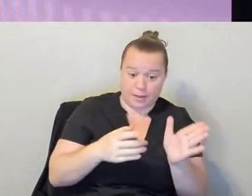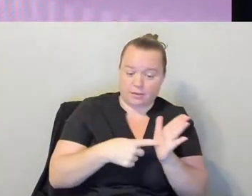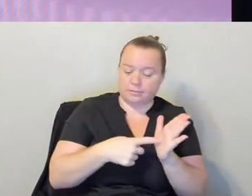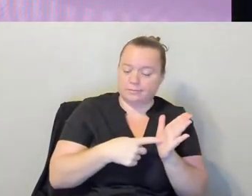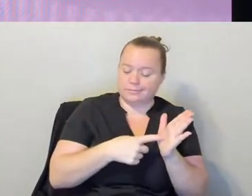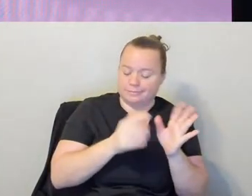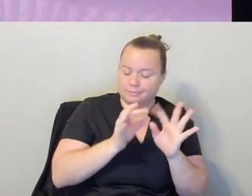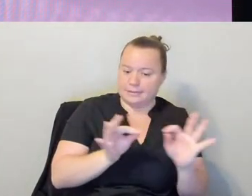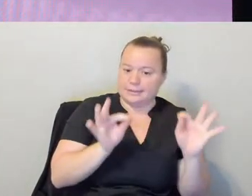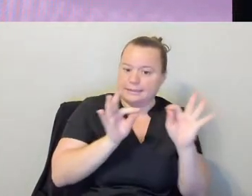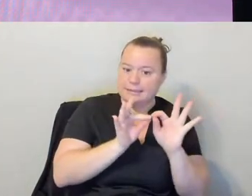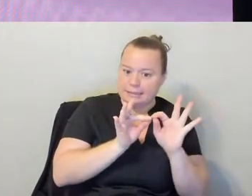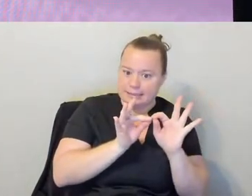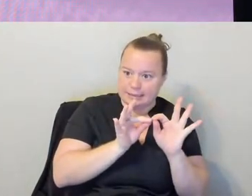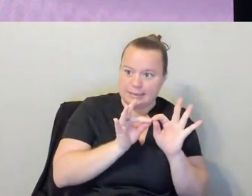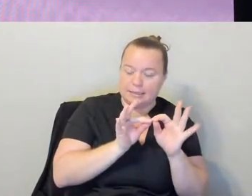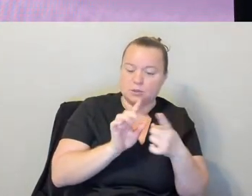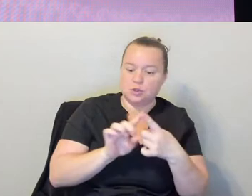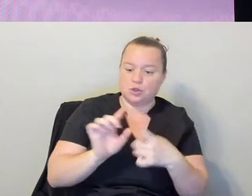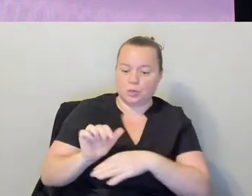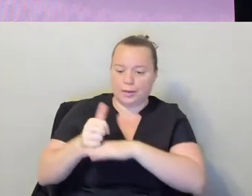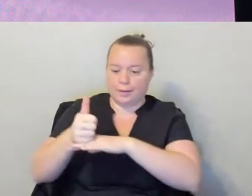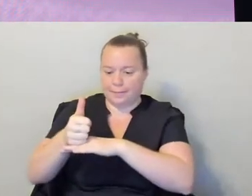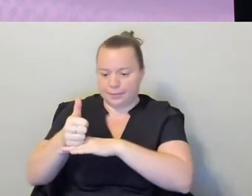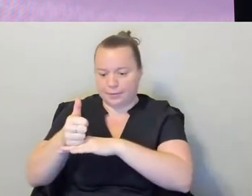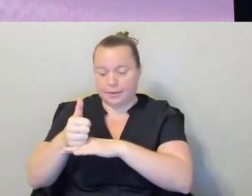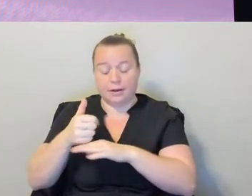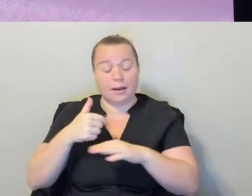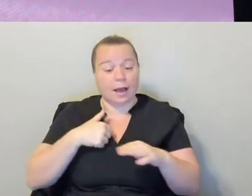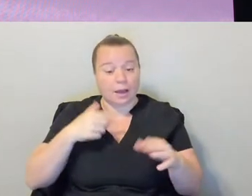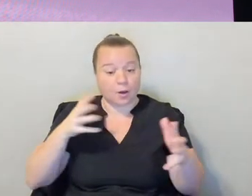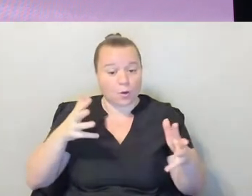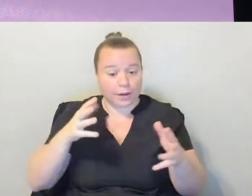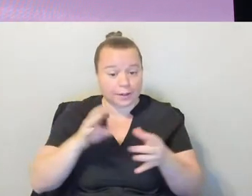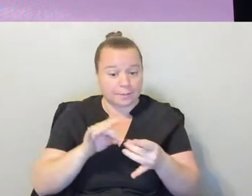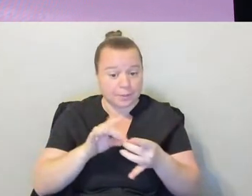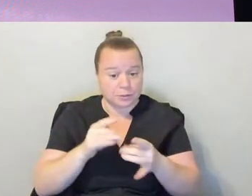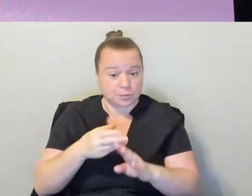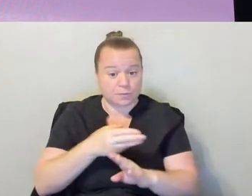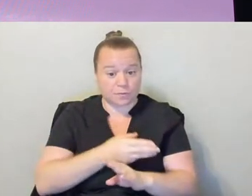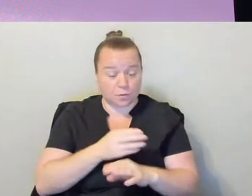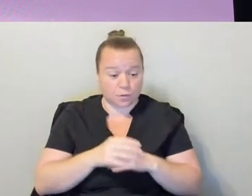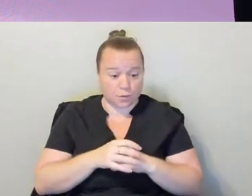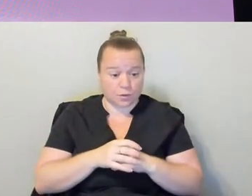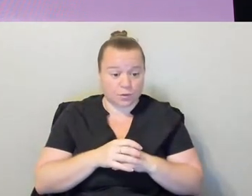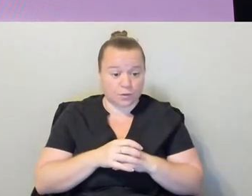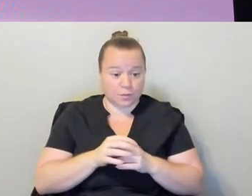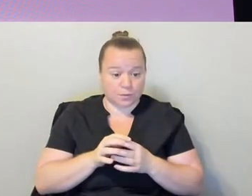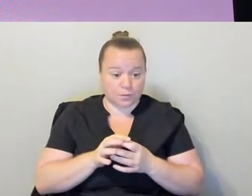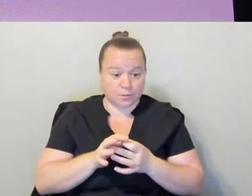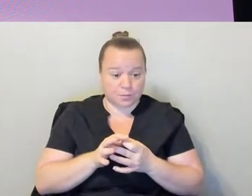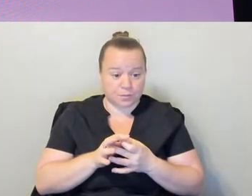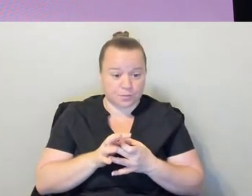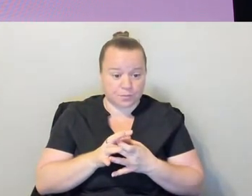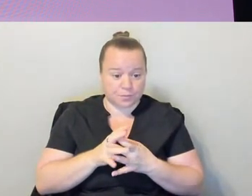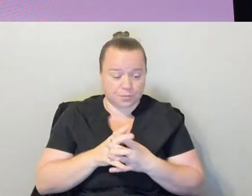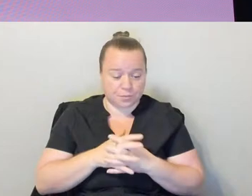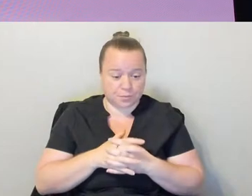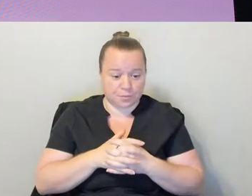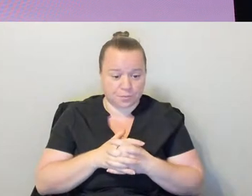for the implementation. And as I highlighted before, we have done a